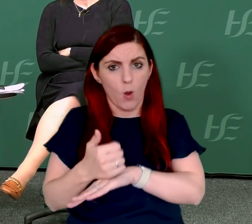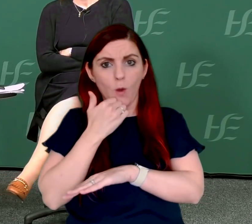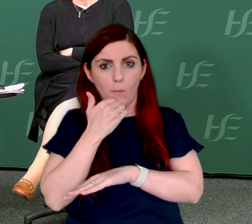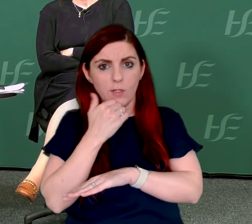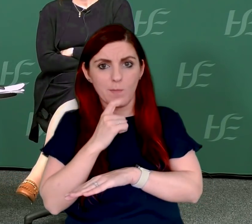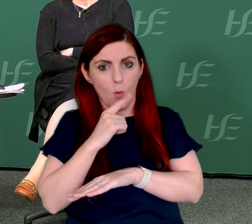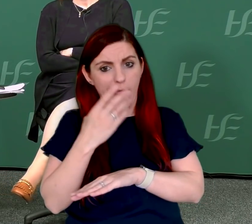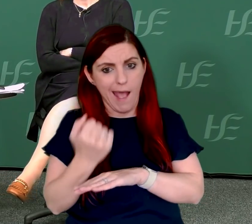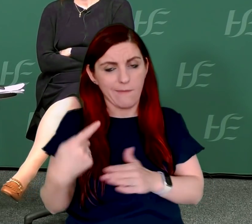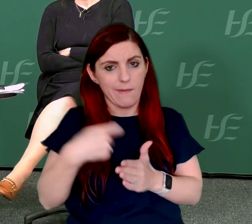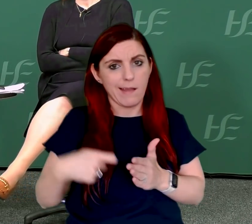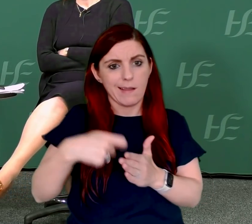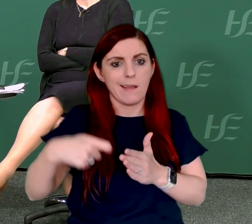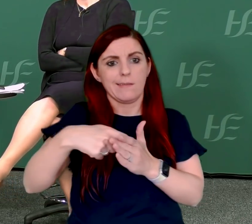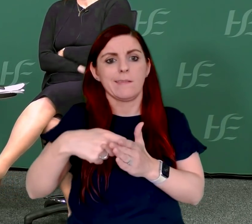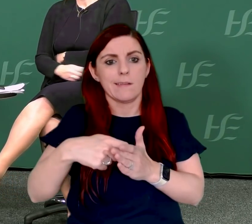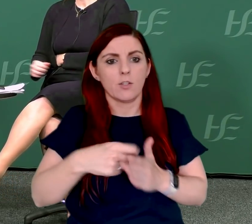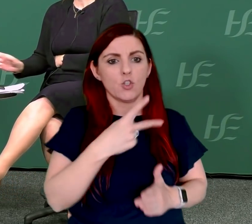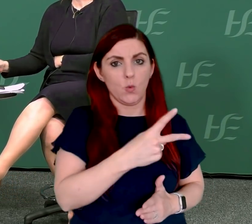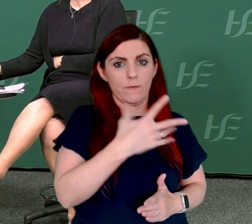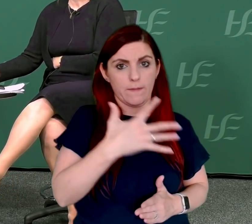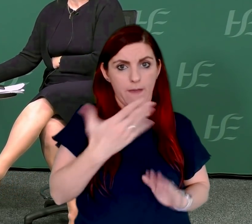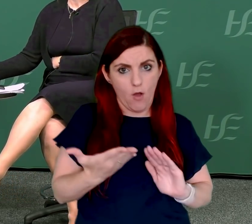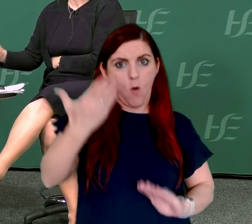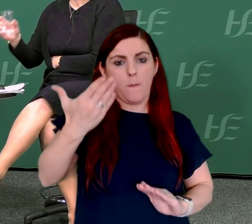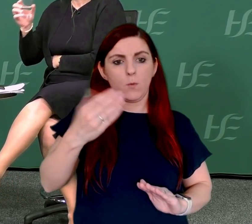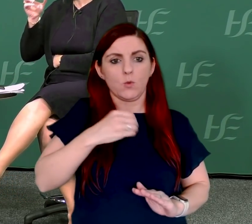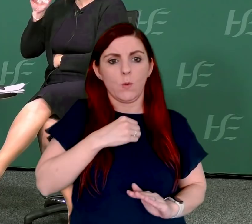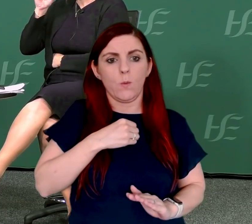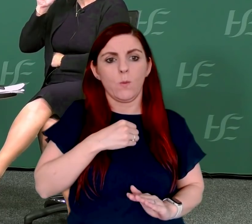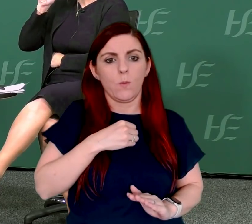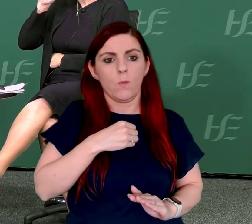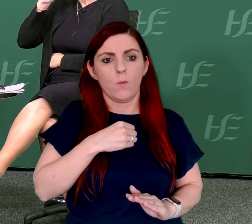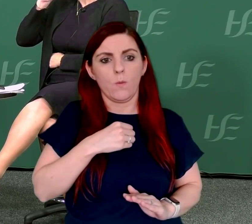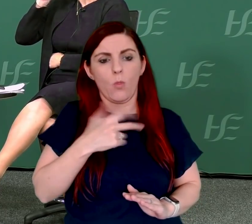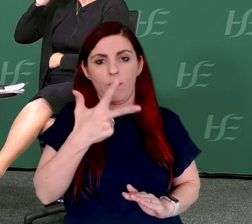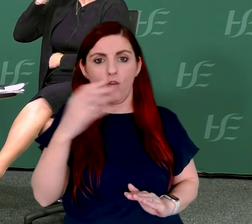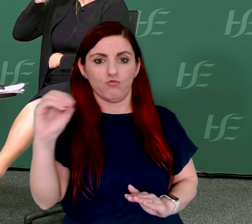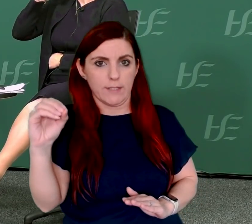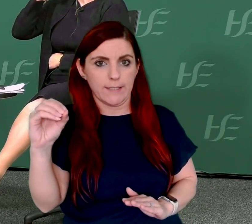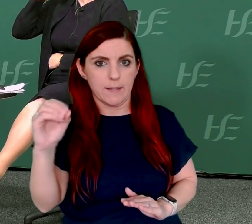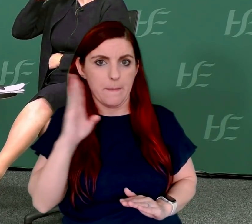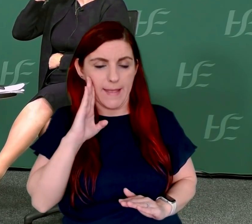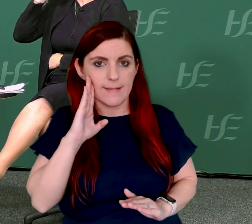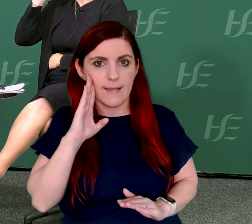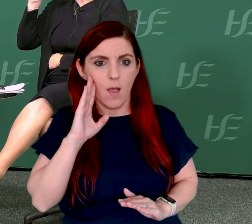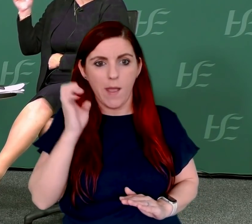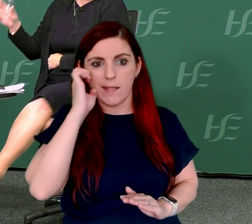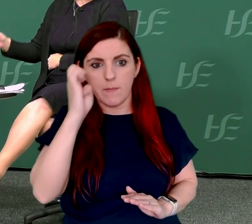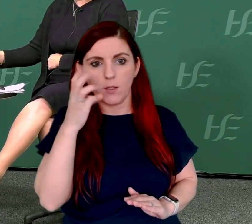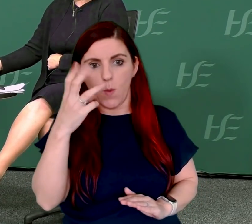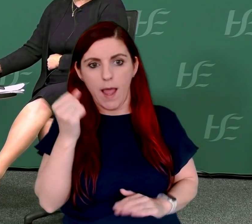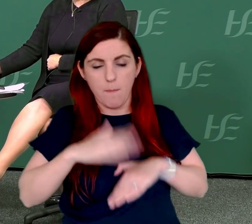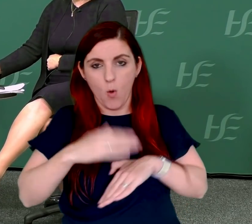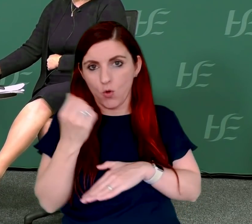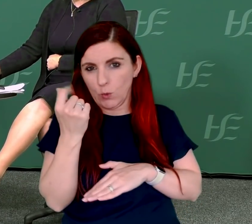255 beds to just on 300. And we expect to bring some more on shortly as well. But